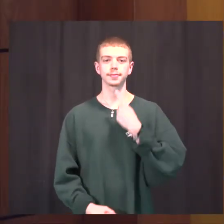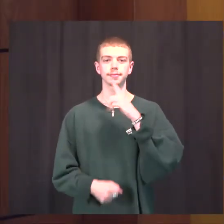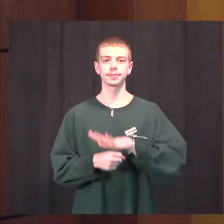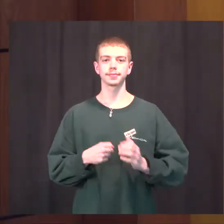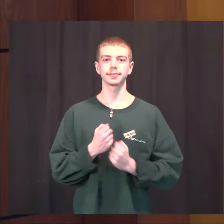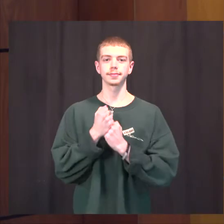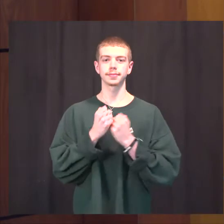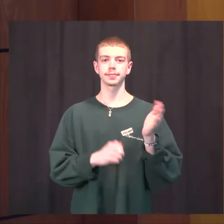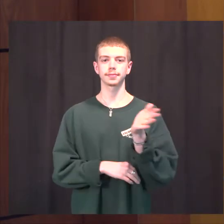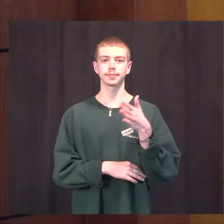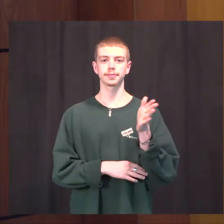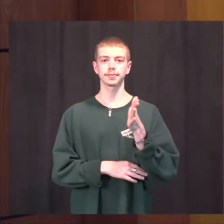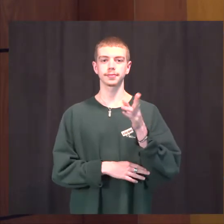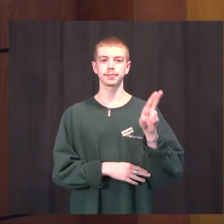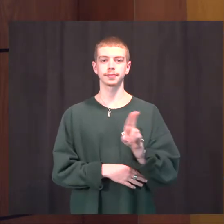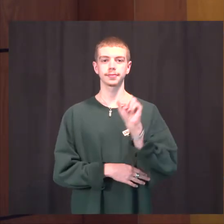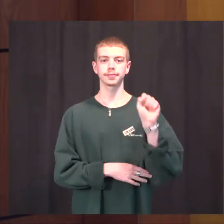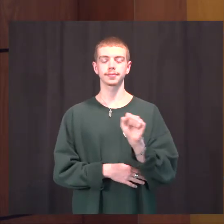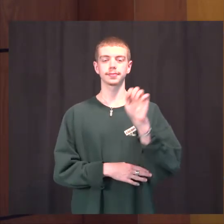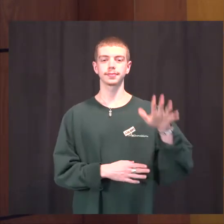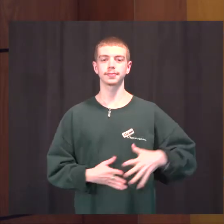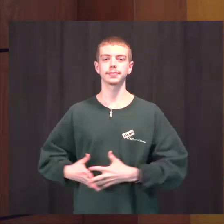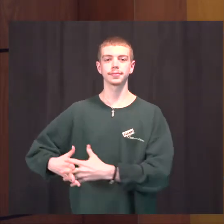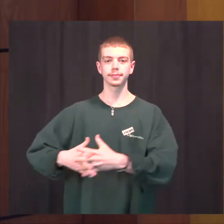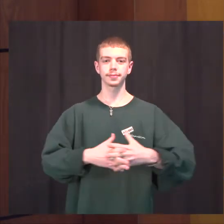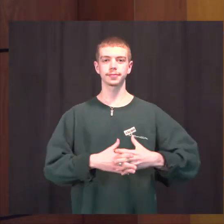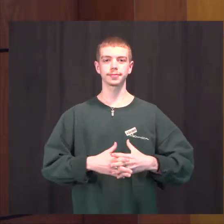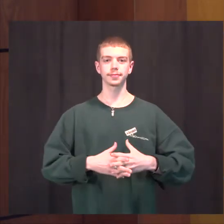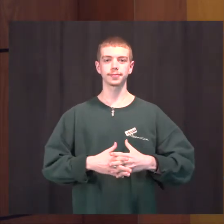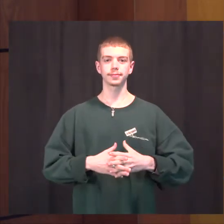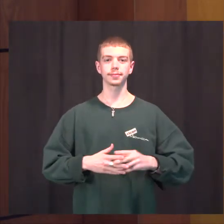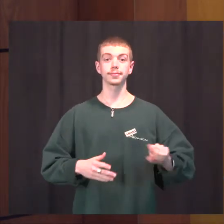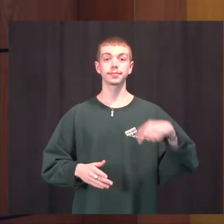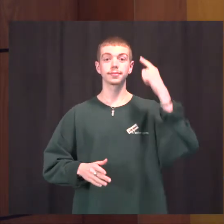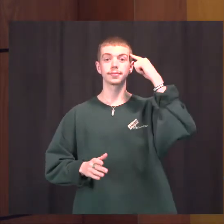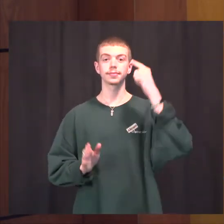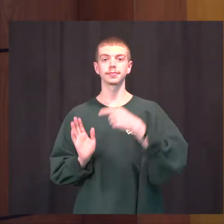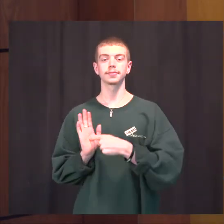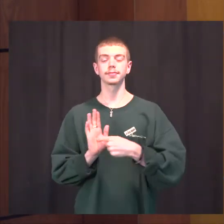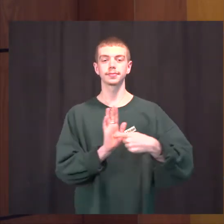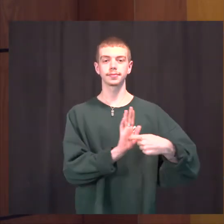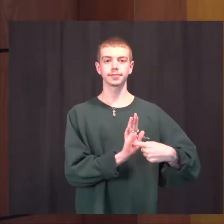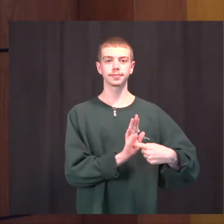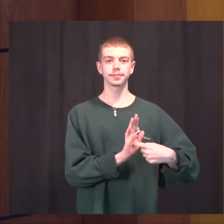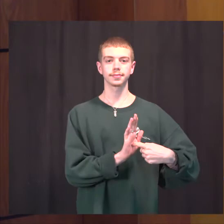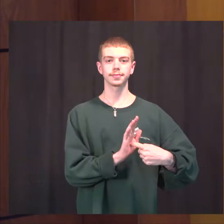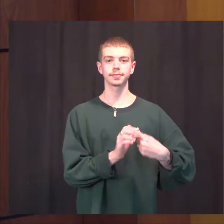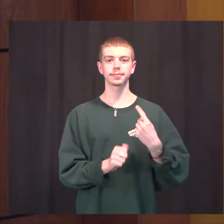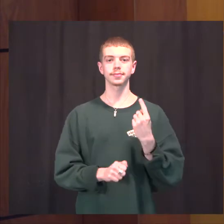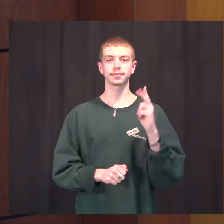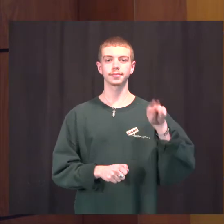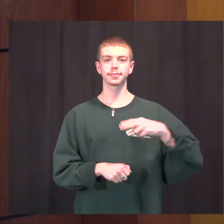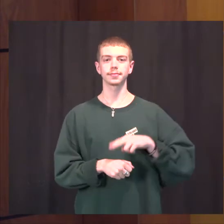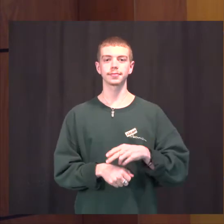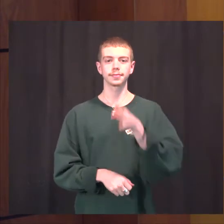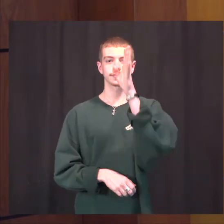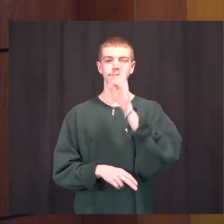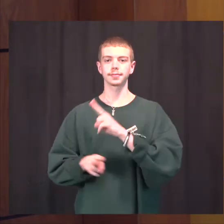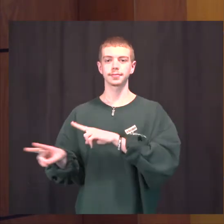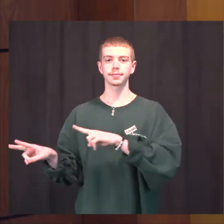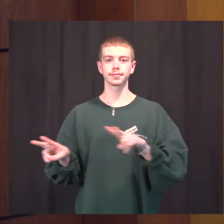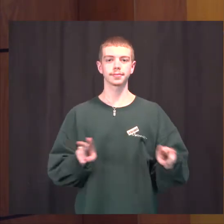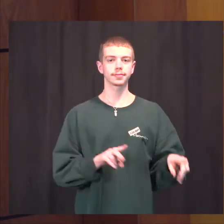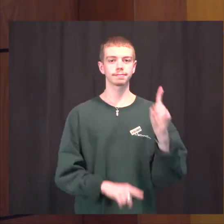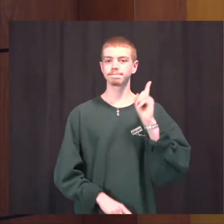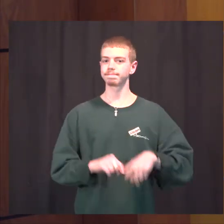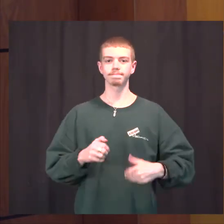I pledge allegiance to the flag of the United States of America and to the republic for which it stands, one nation, under